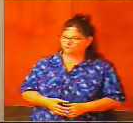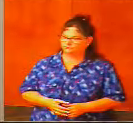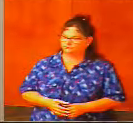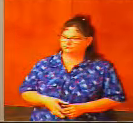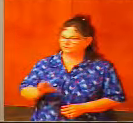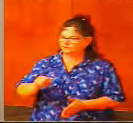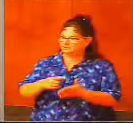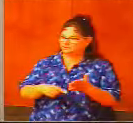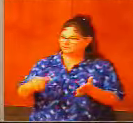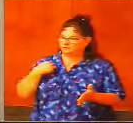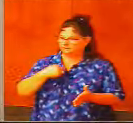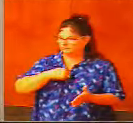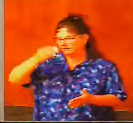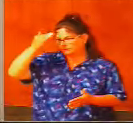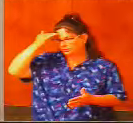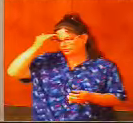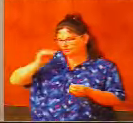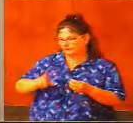That's what we know about him.